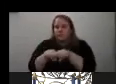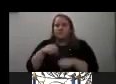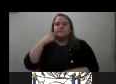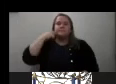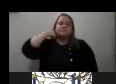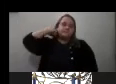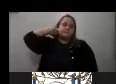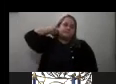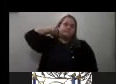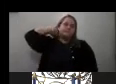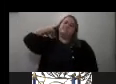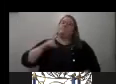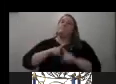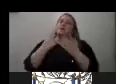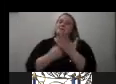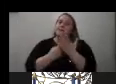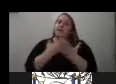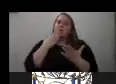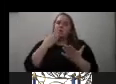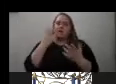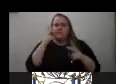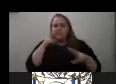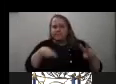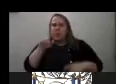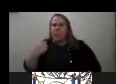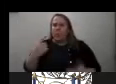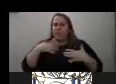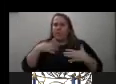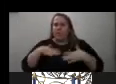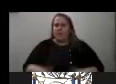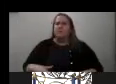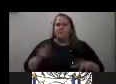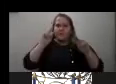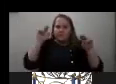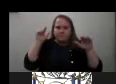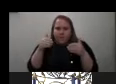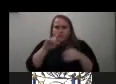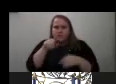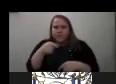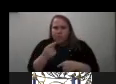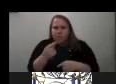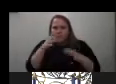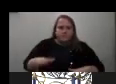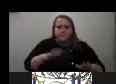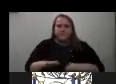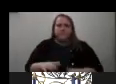but it's sometimes good to see just the costume, and then you can focus just on what it looks